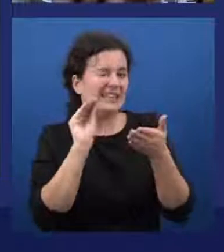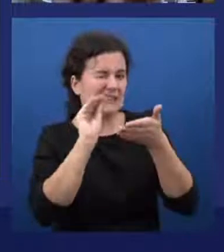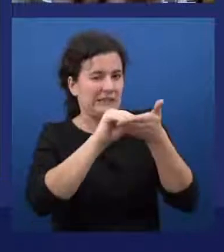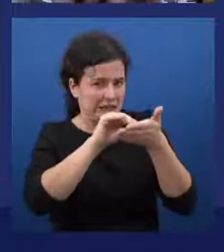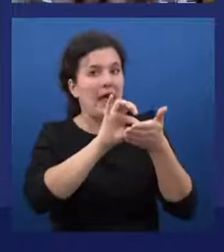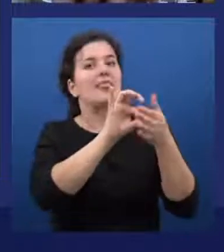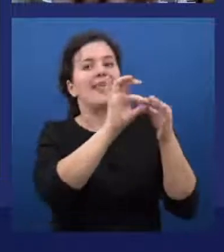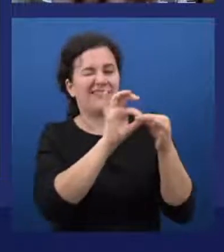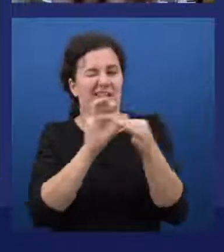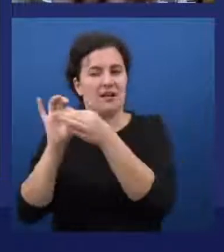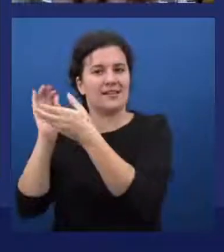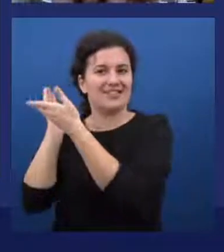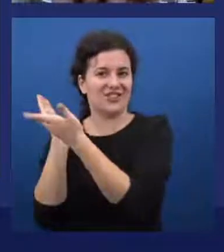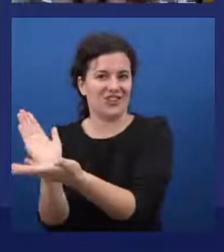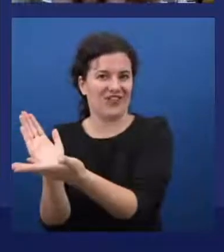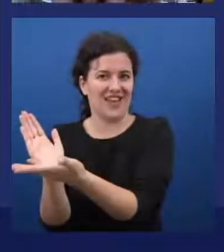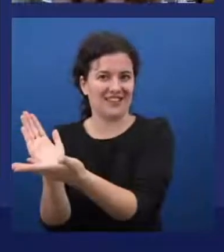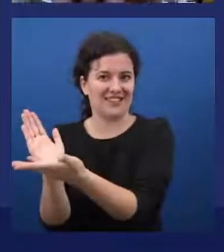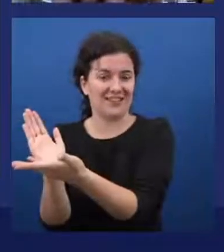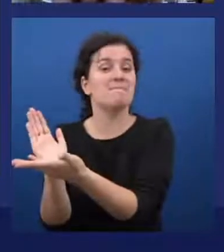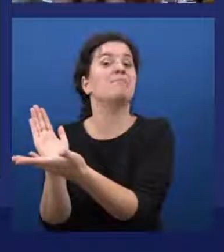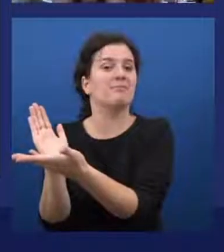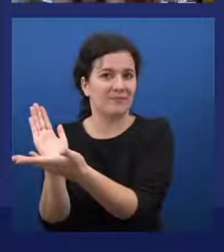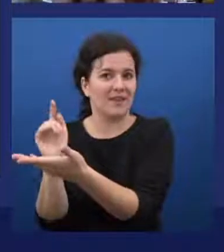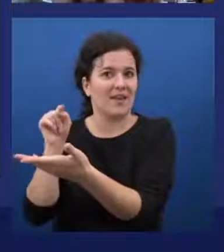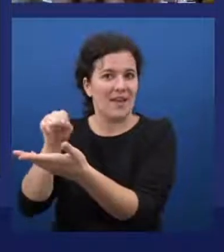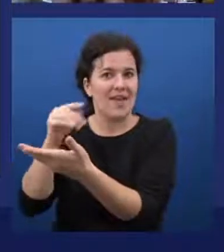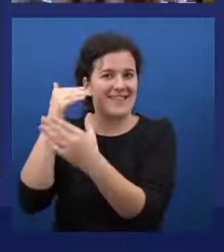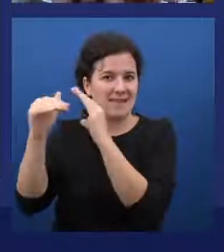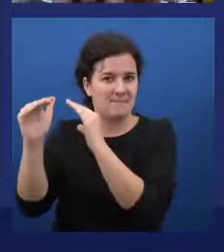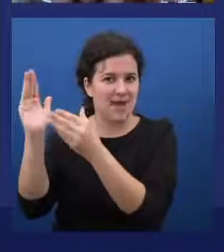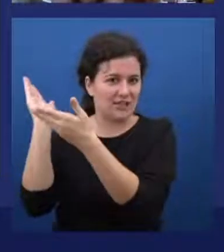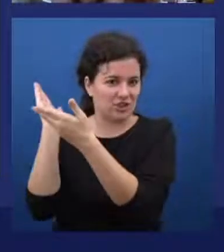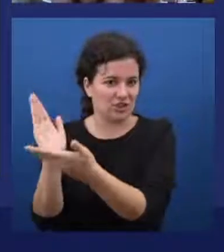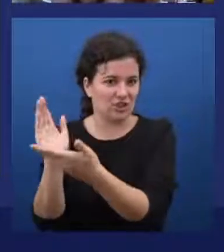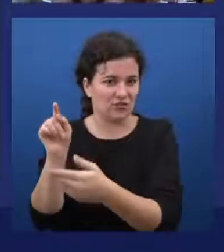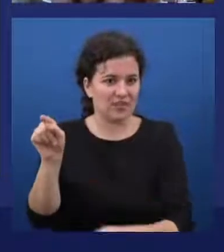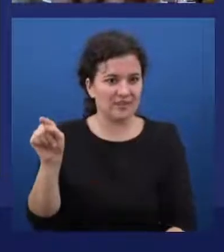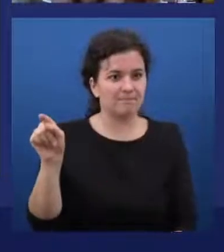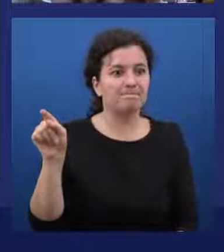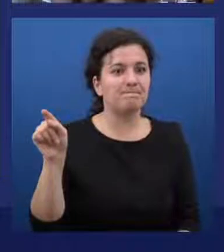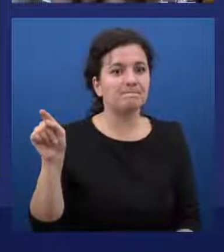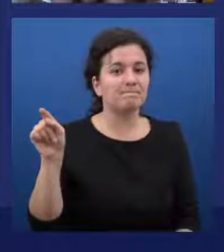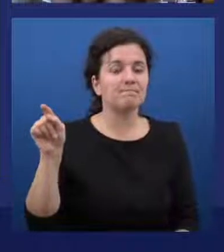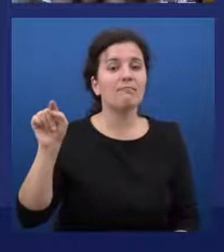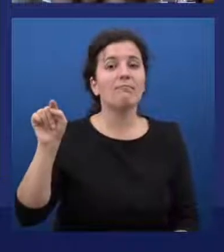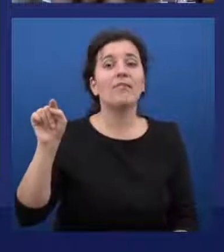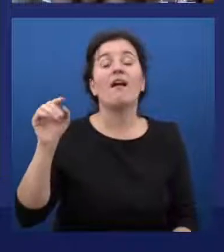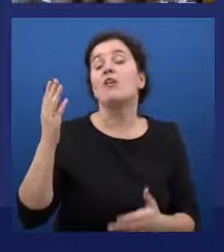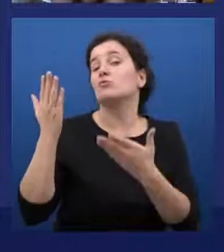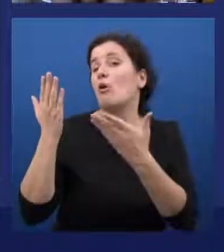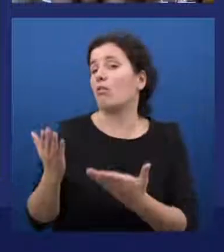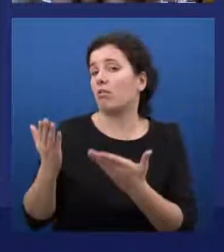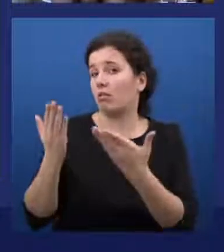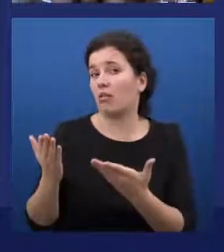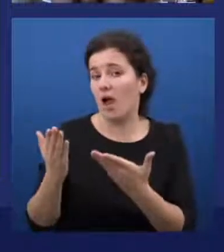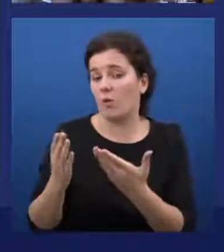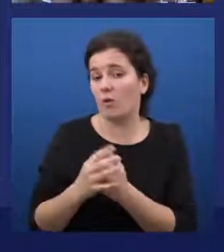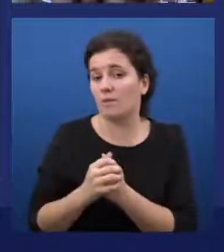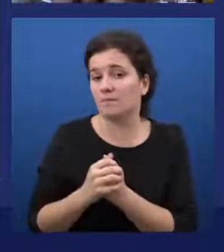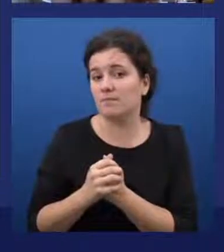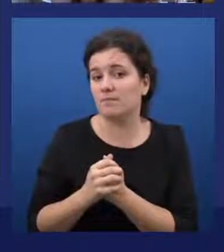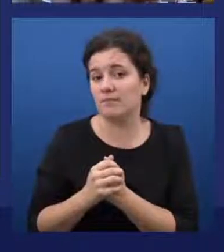service, the email service. And then I am basically passing